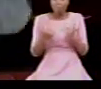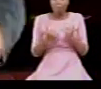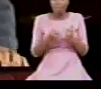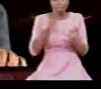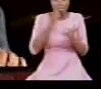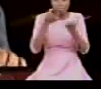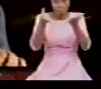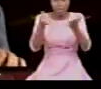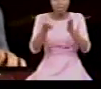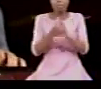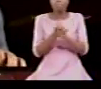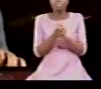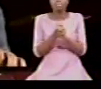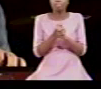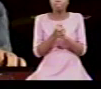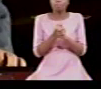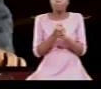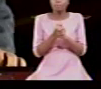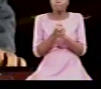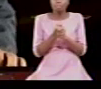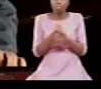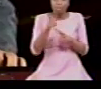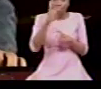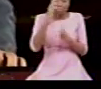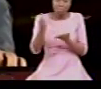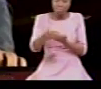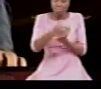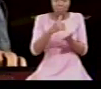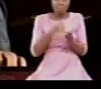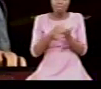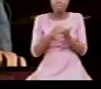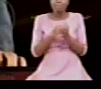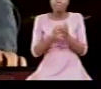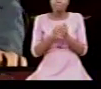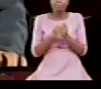you're here, you will reap it.